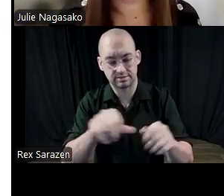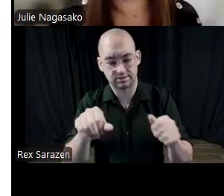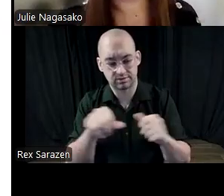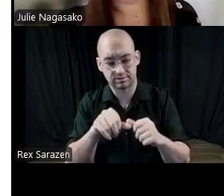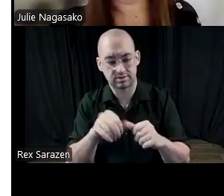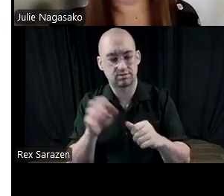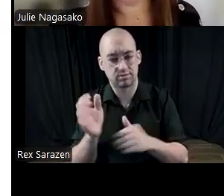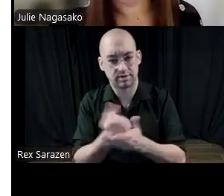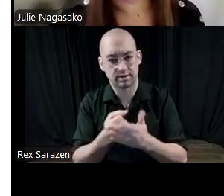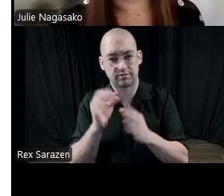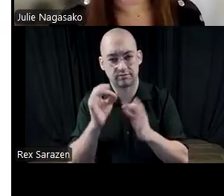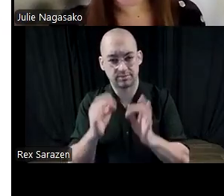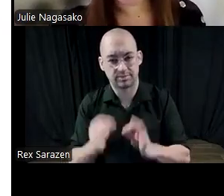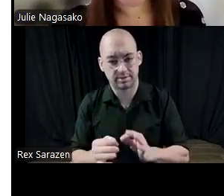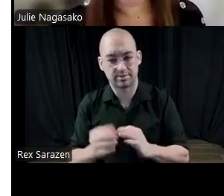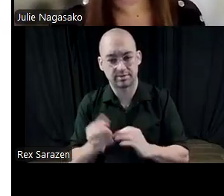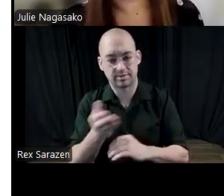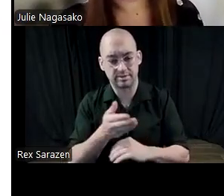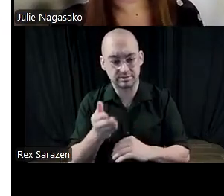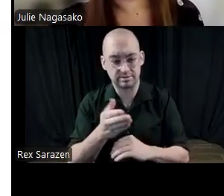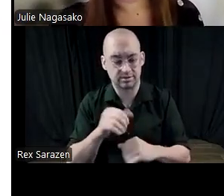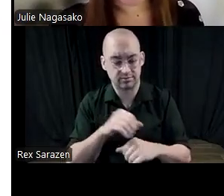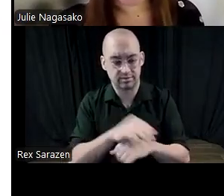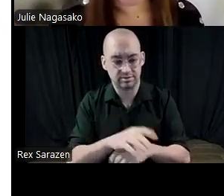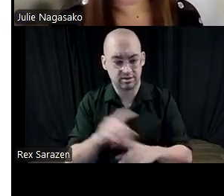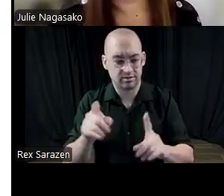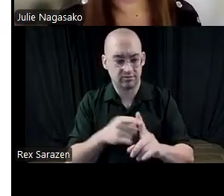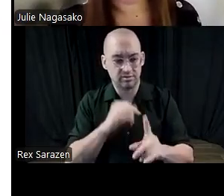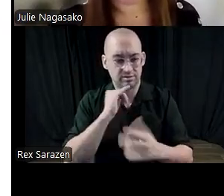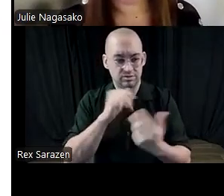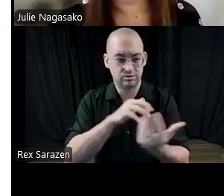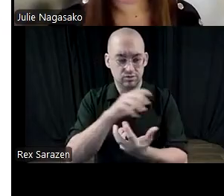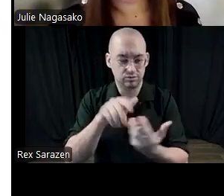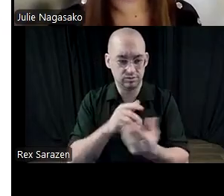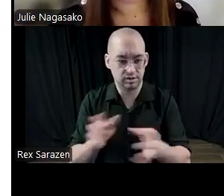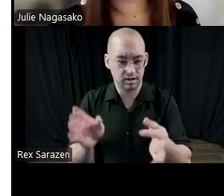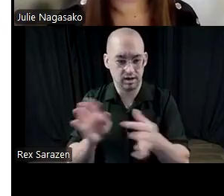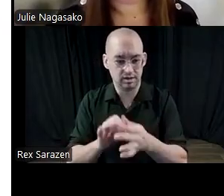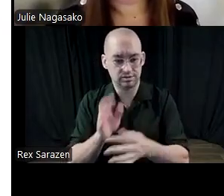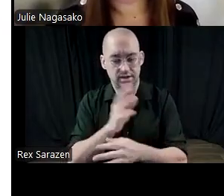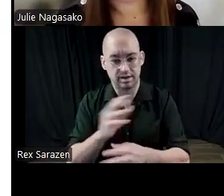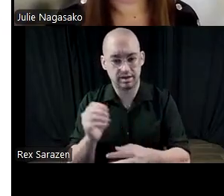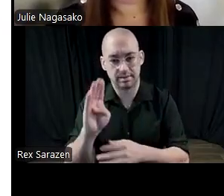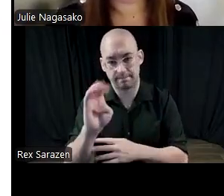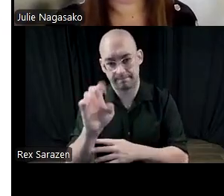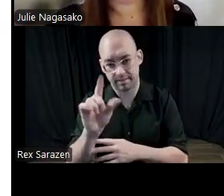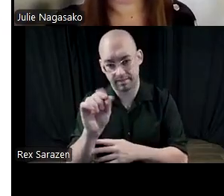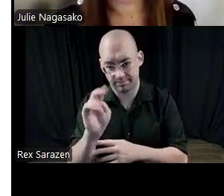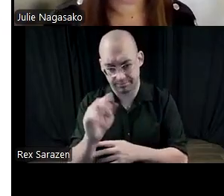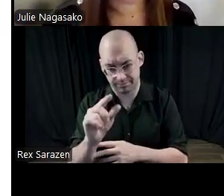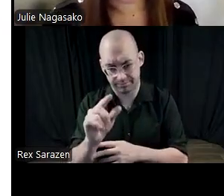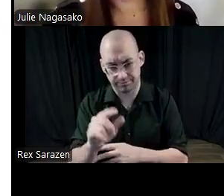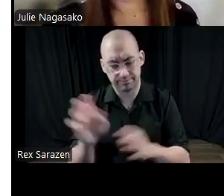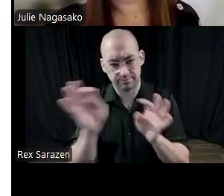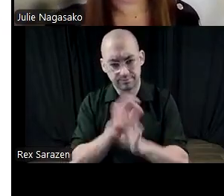on these and revising them. The first one is social connection and belonging. We just know how critical that is for all